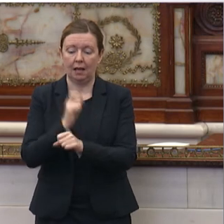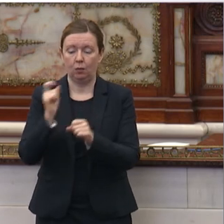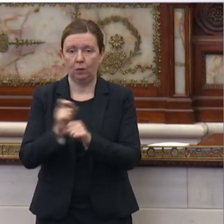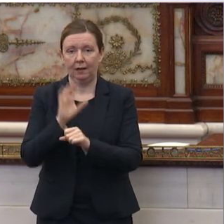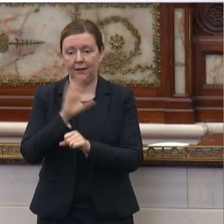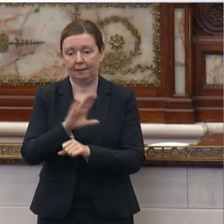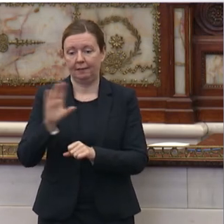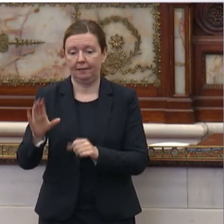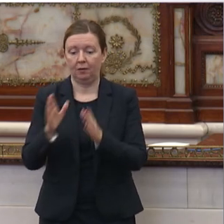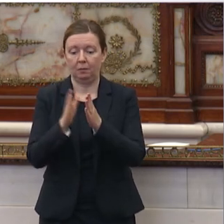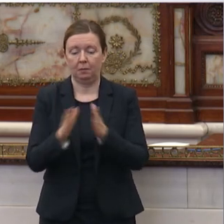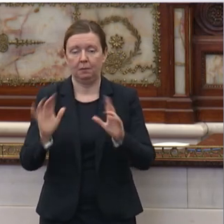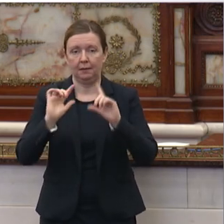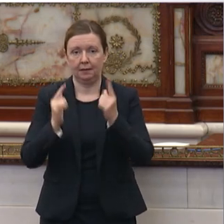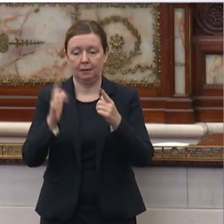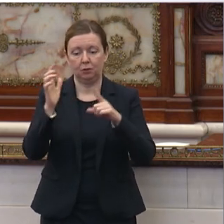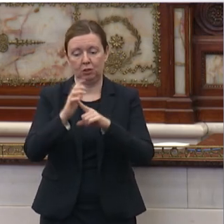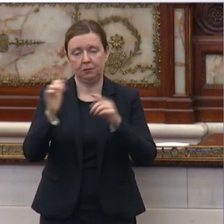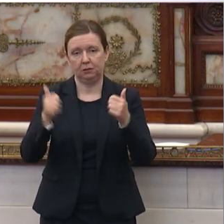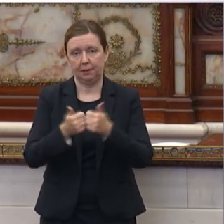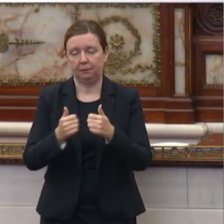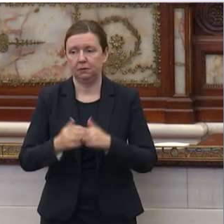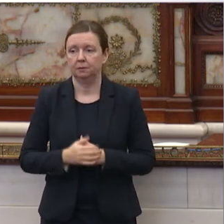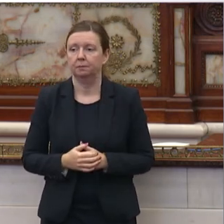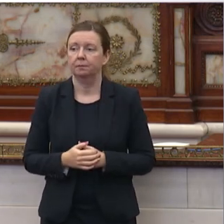respective public league championship games.